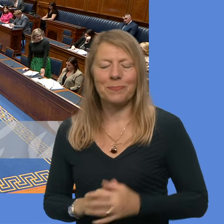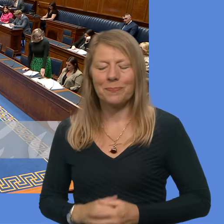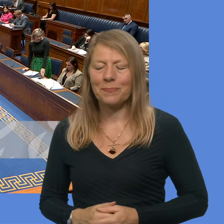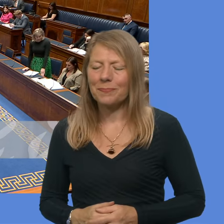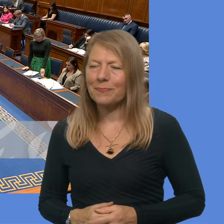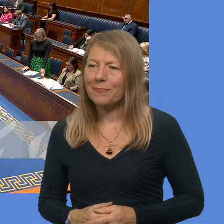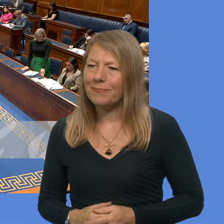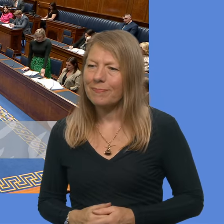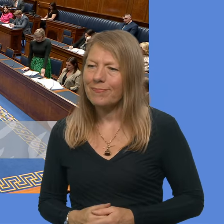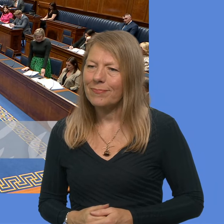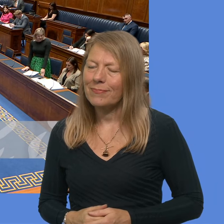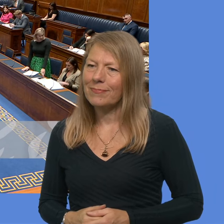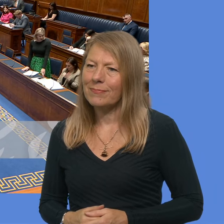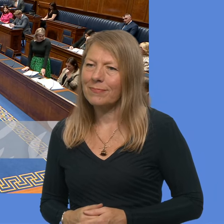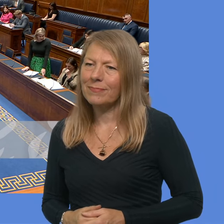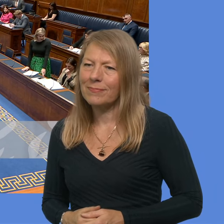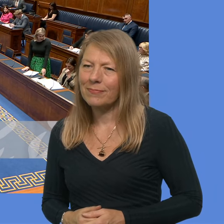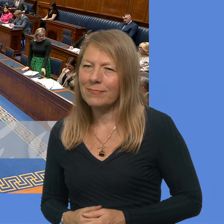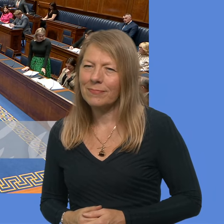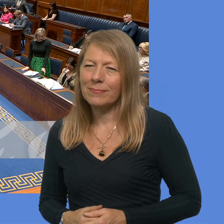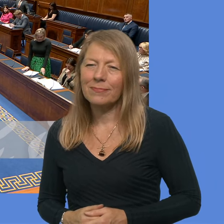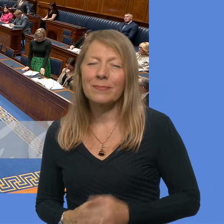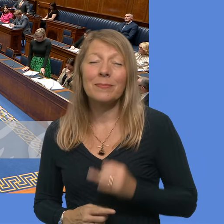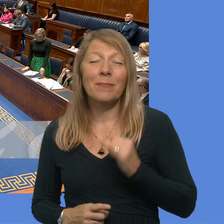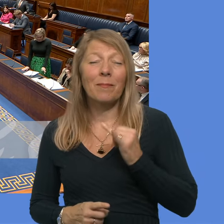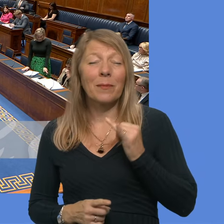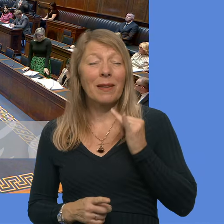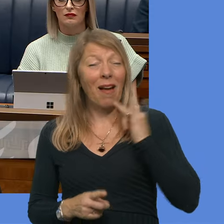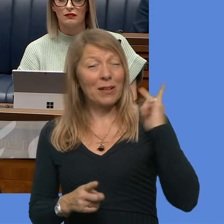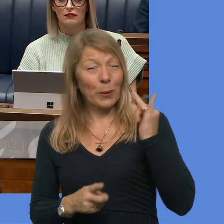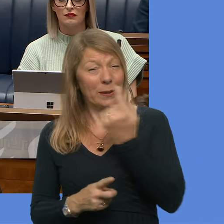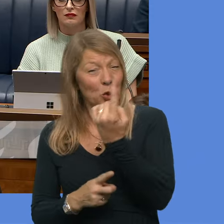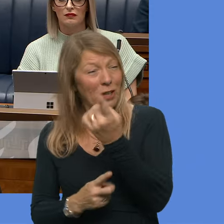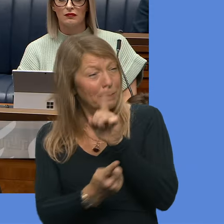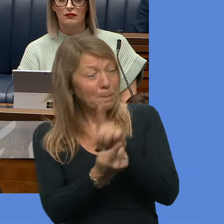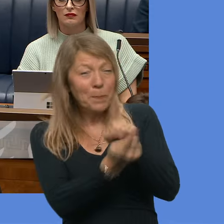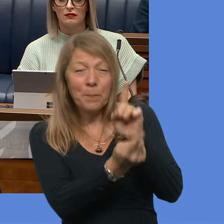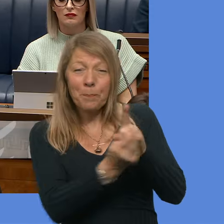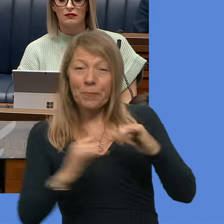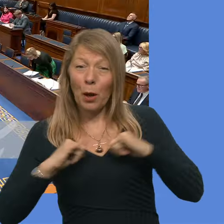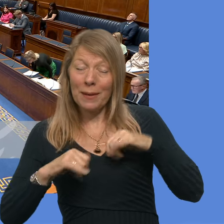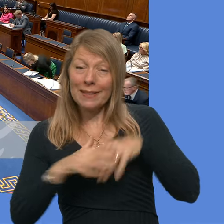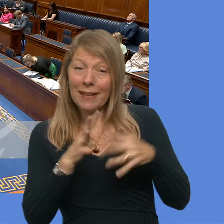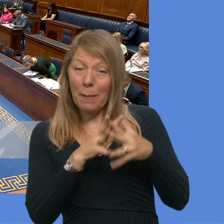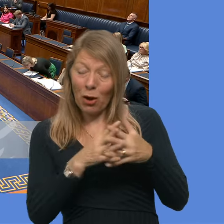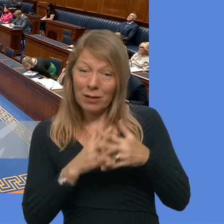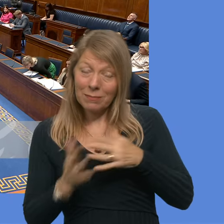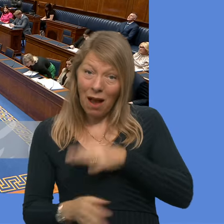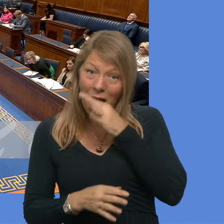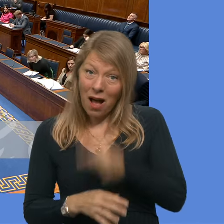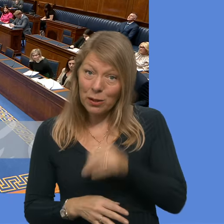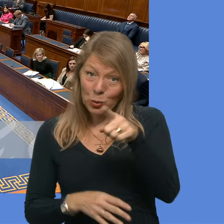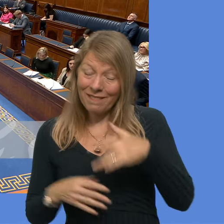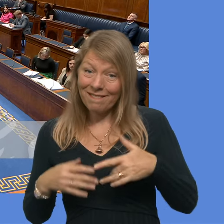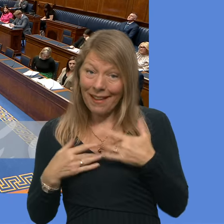Following with companies in the US last week, does the Minister believe that the North is an attractive place to invest? Minister.